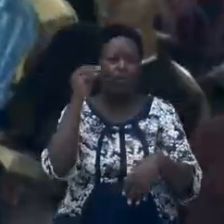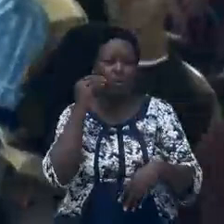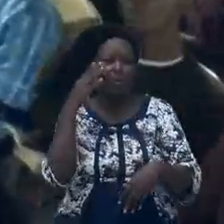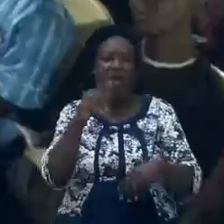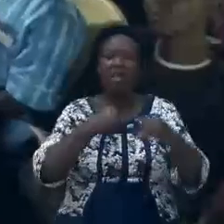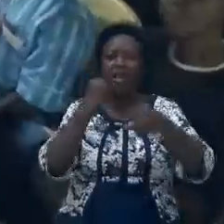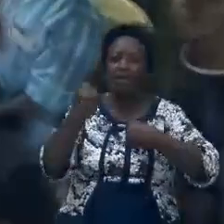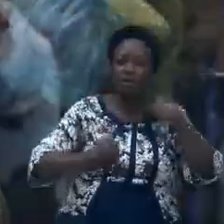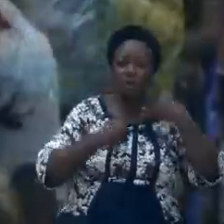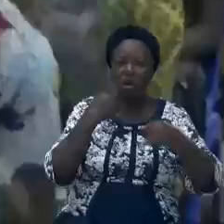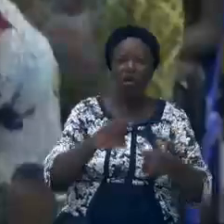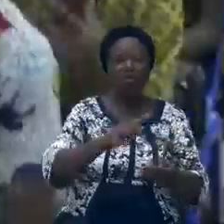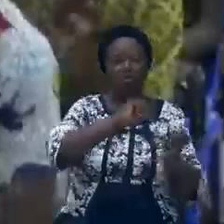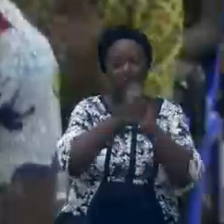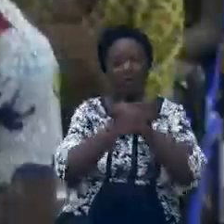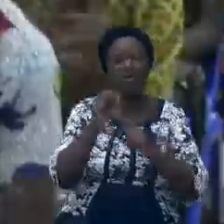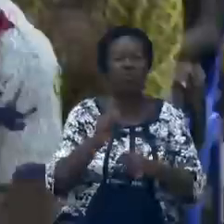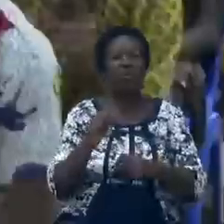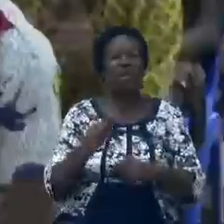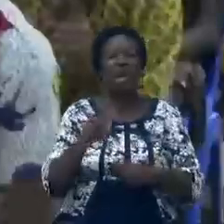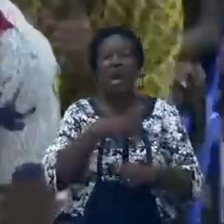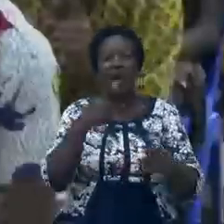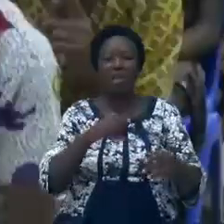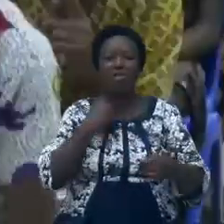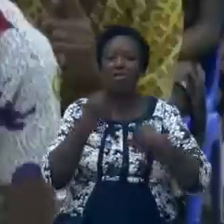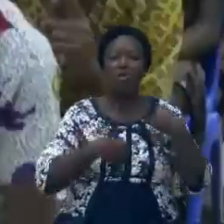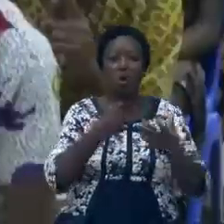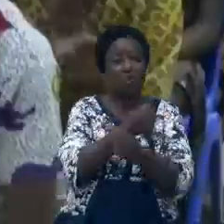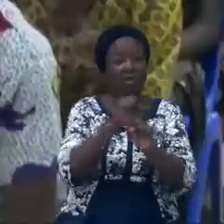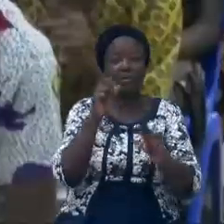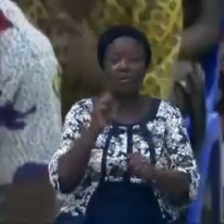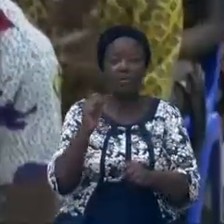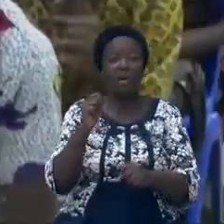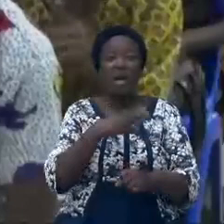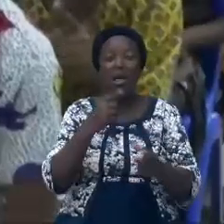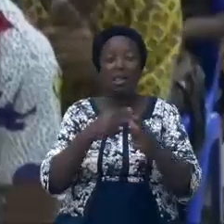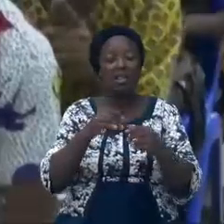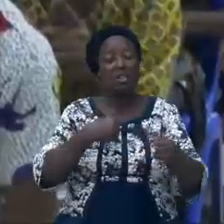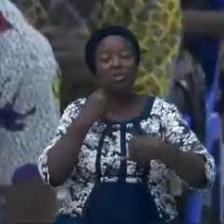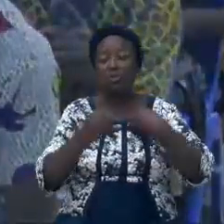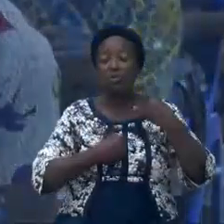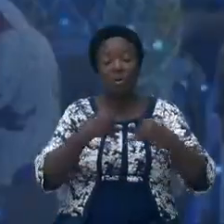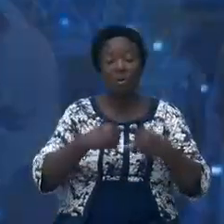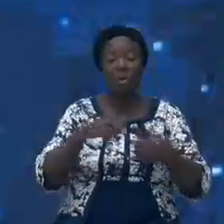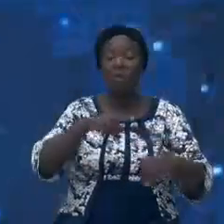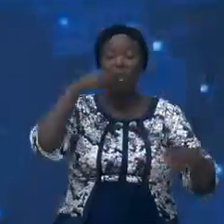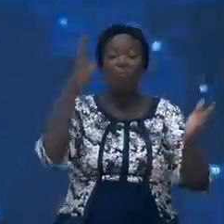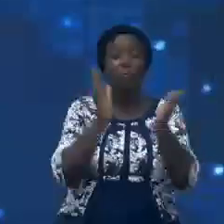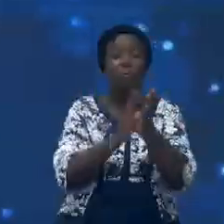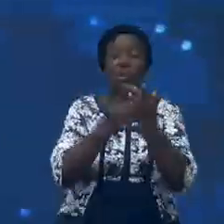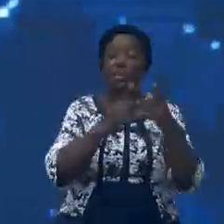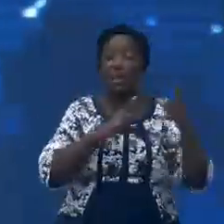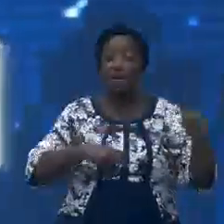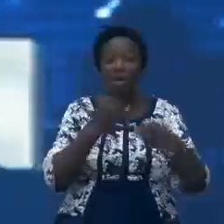then you are going back home. The joy of transformation, and the joy of salvation, and